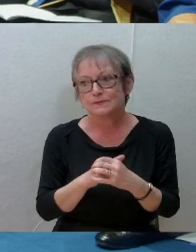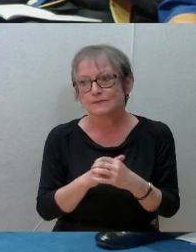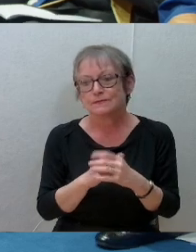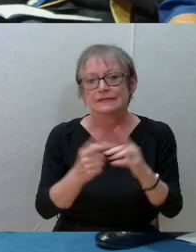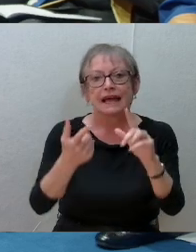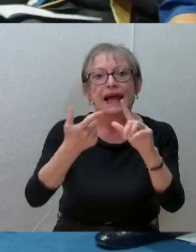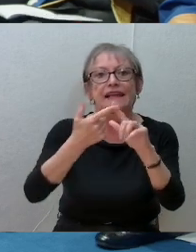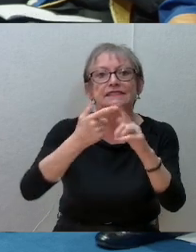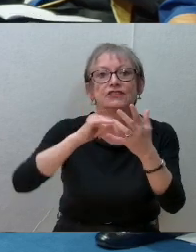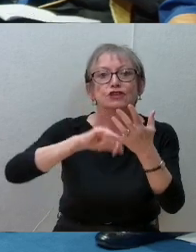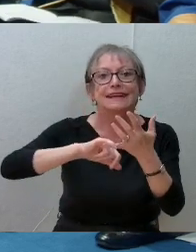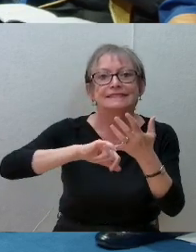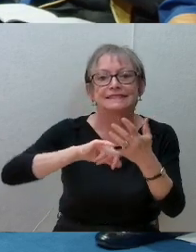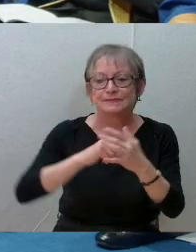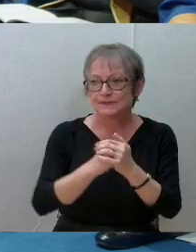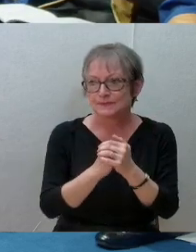Estelle Sheck.